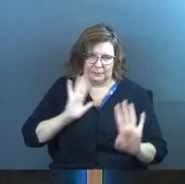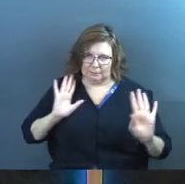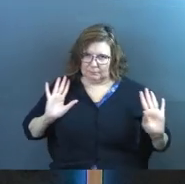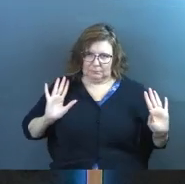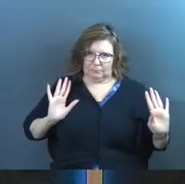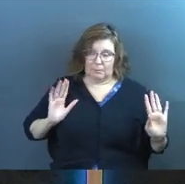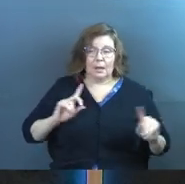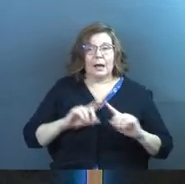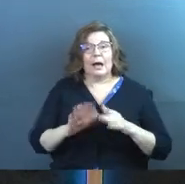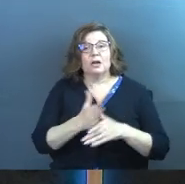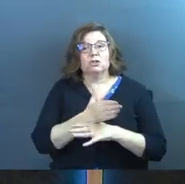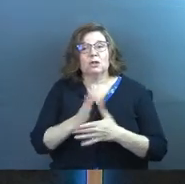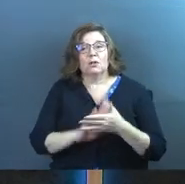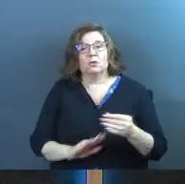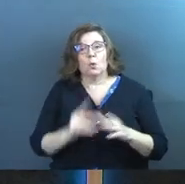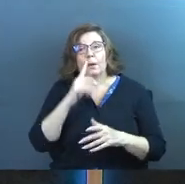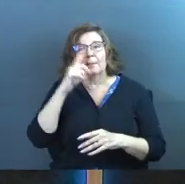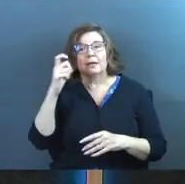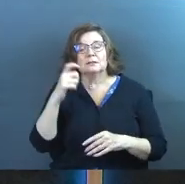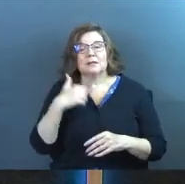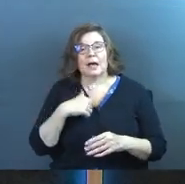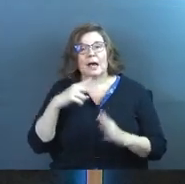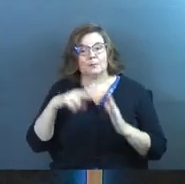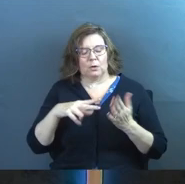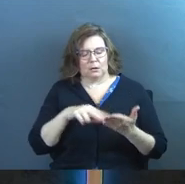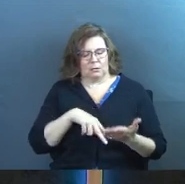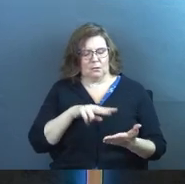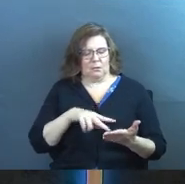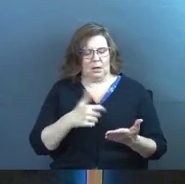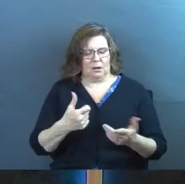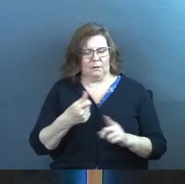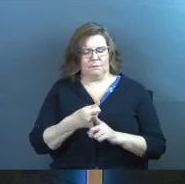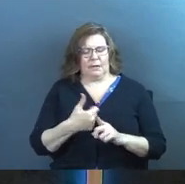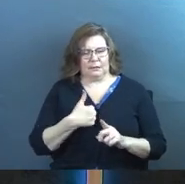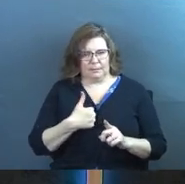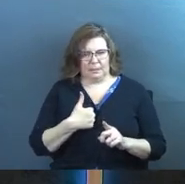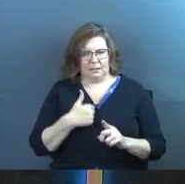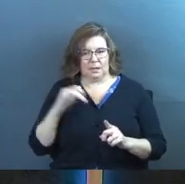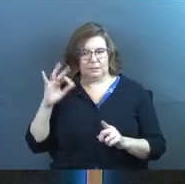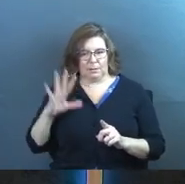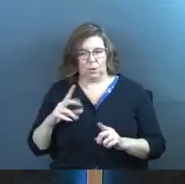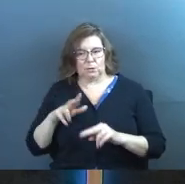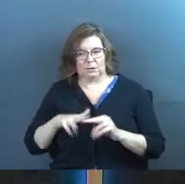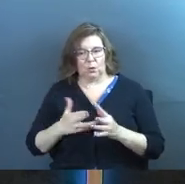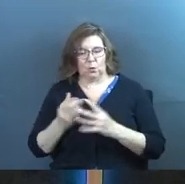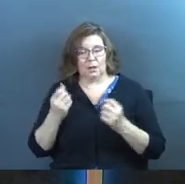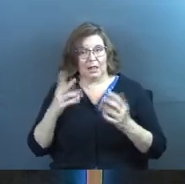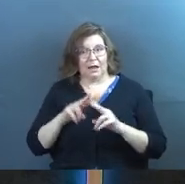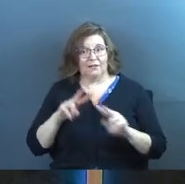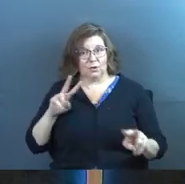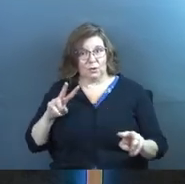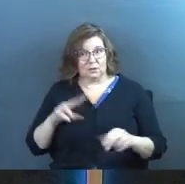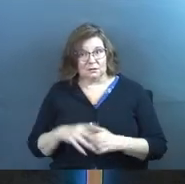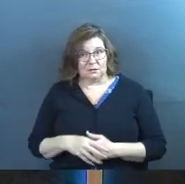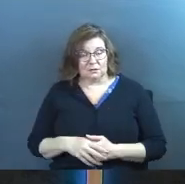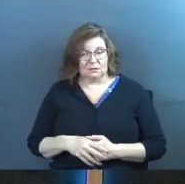personally. I just share that story because I'm reading it and it affected me. Again, as a pastor who sits through a lot of